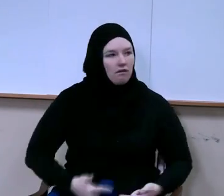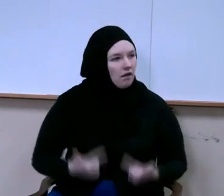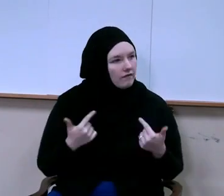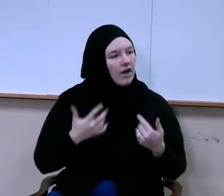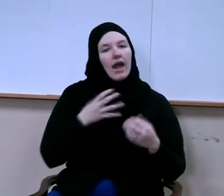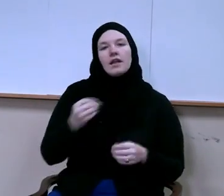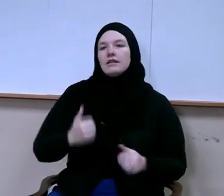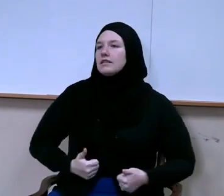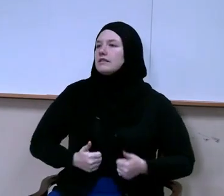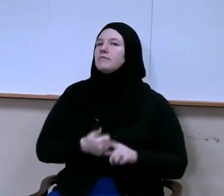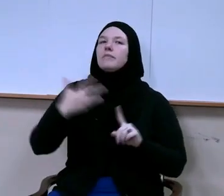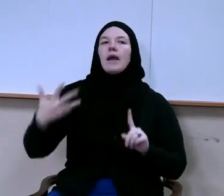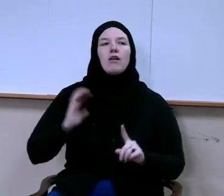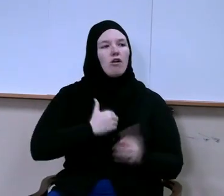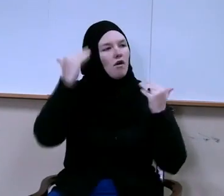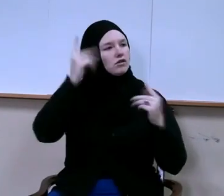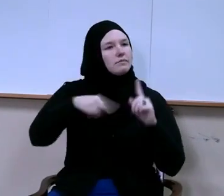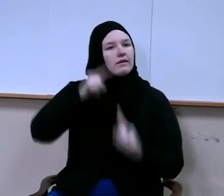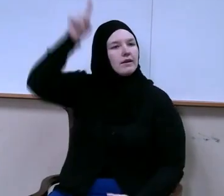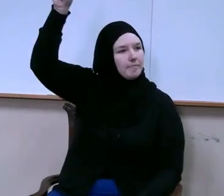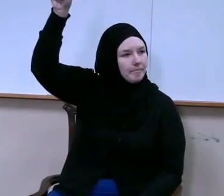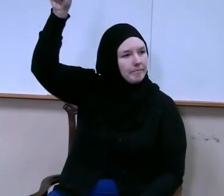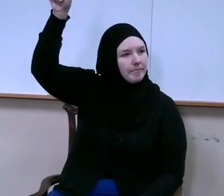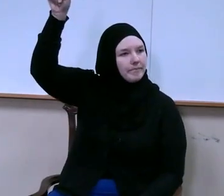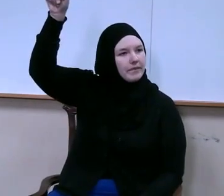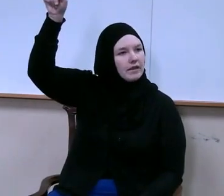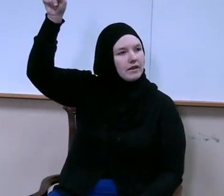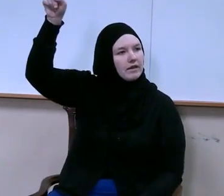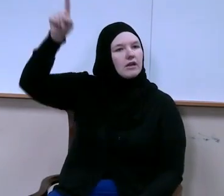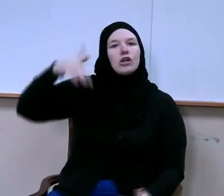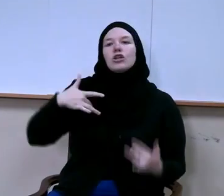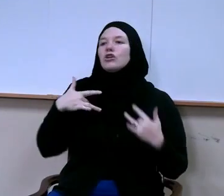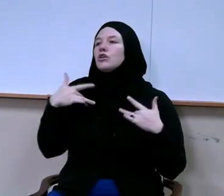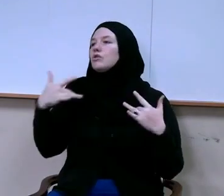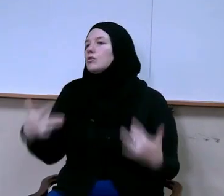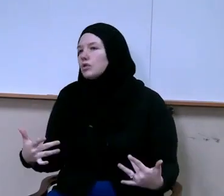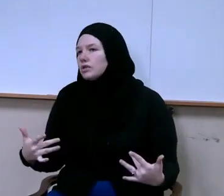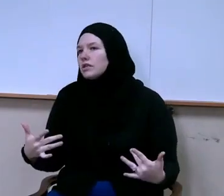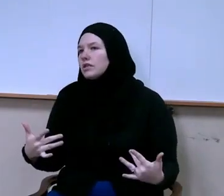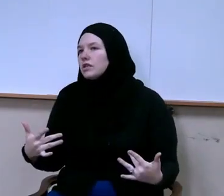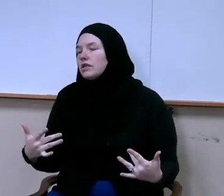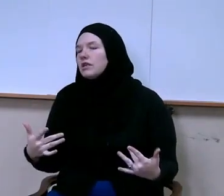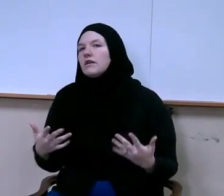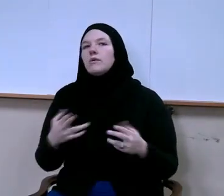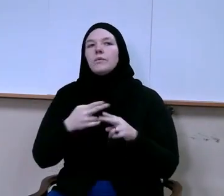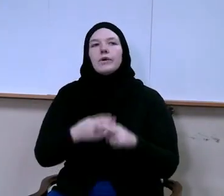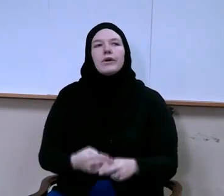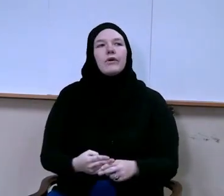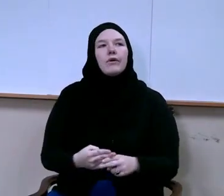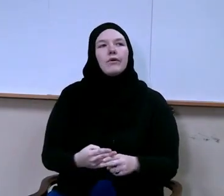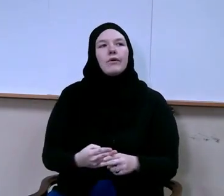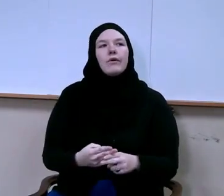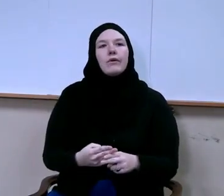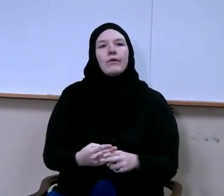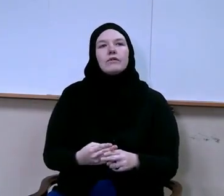understanding of remembering Allah to be something more than the usual what you may call